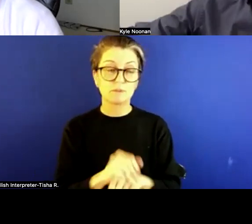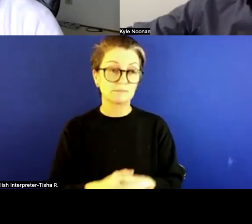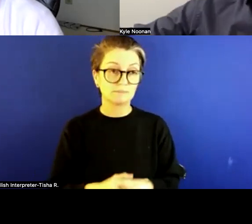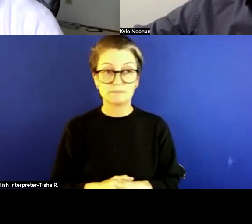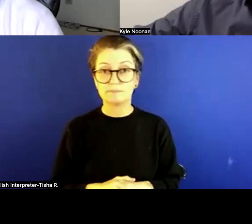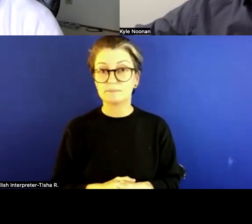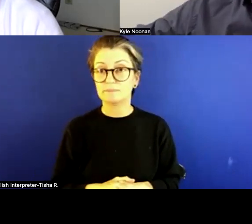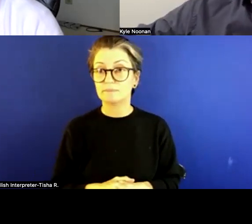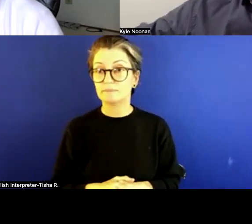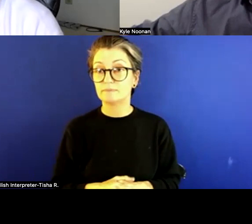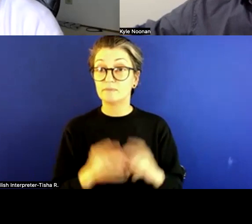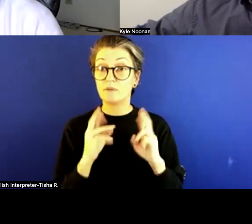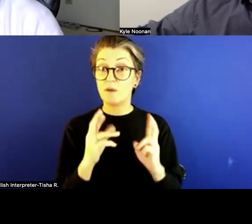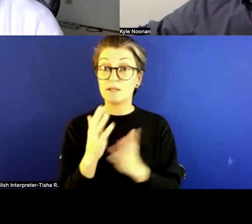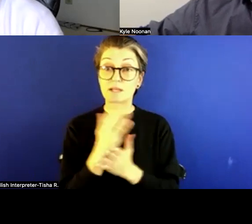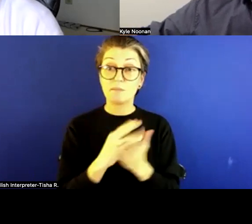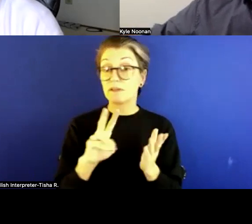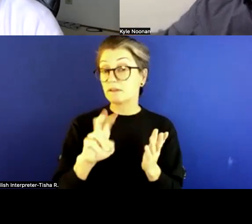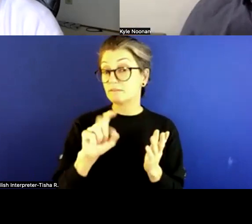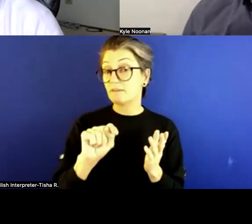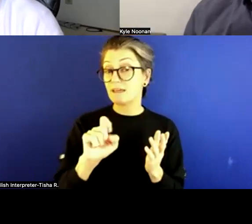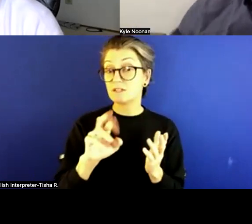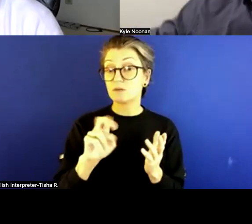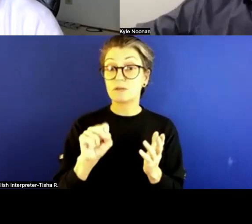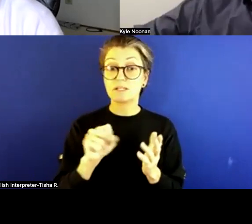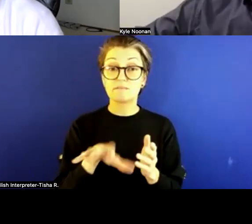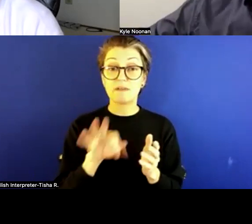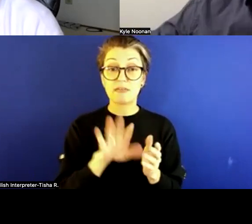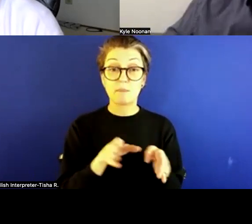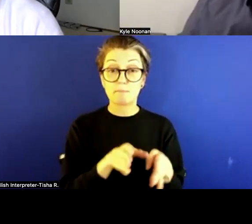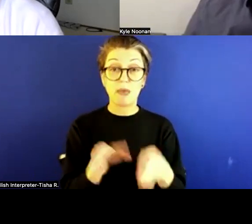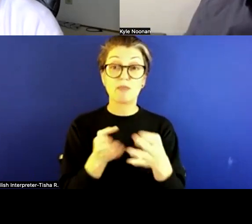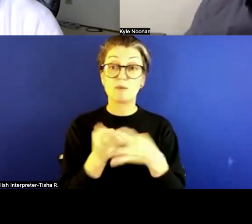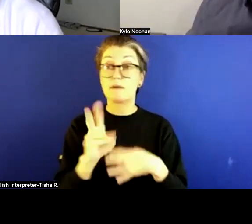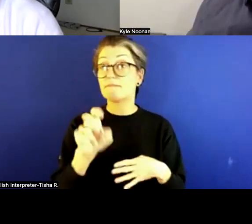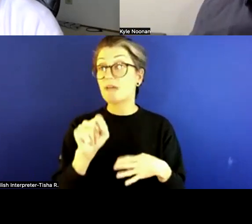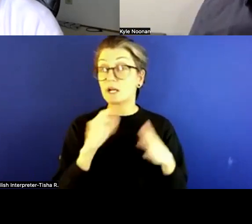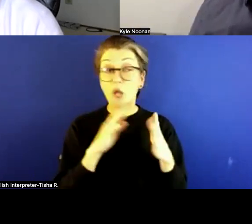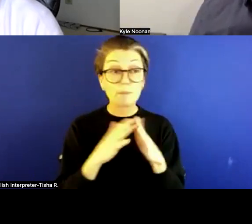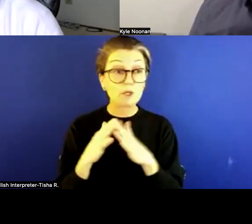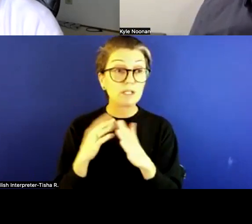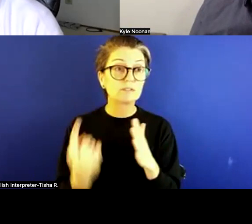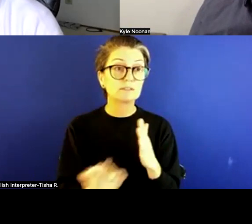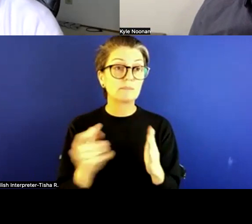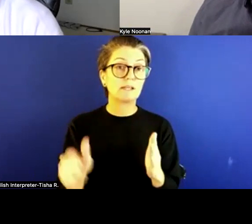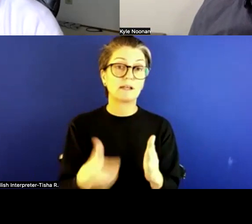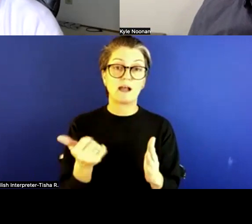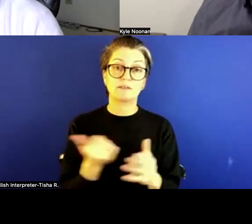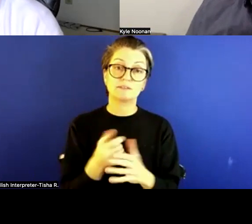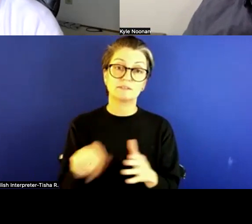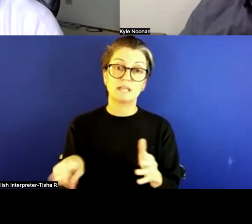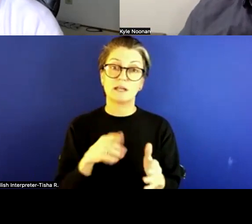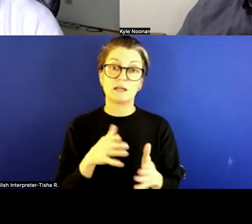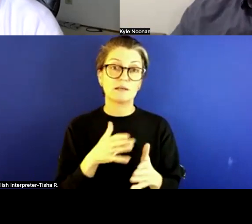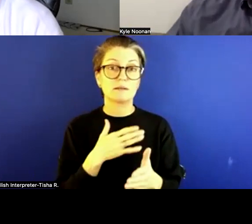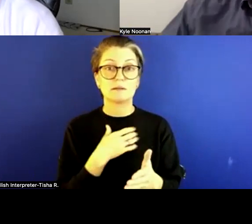hopefully veterans can find their own path, whether it be through some type of veteran community or something else they're passionate about, that